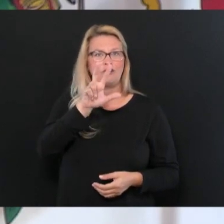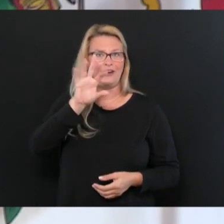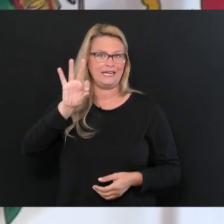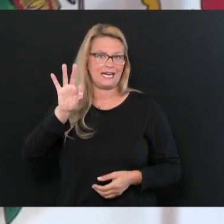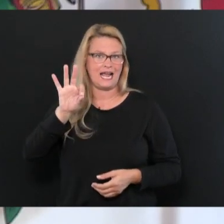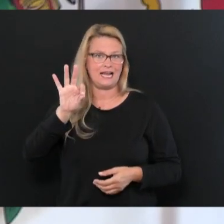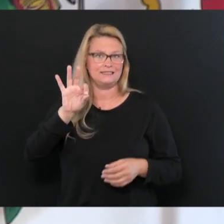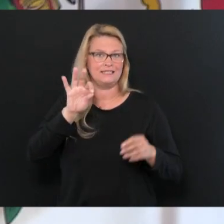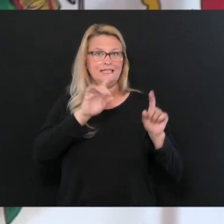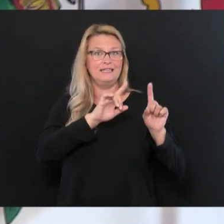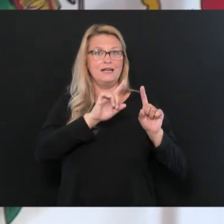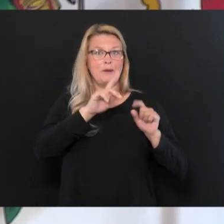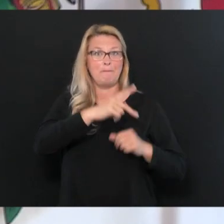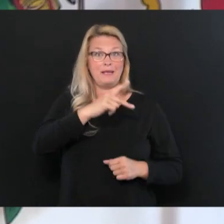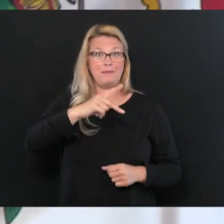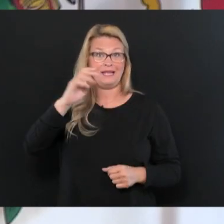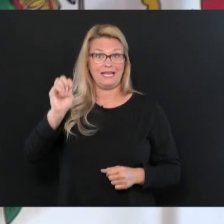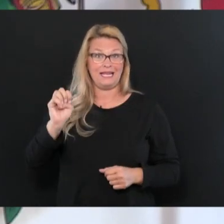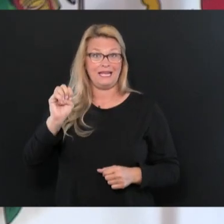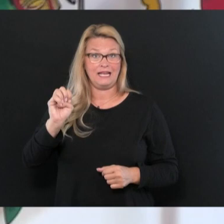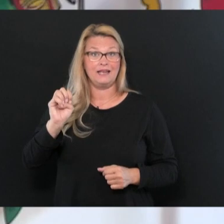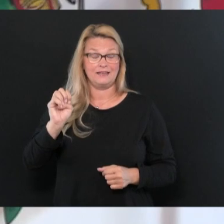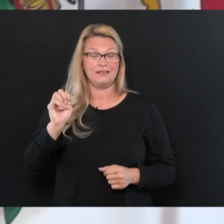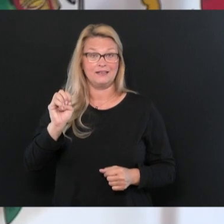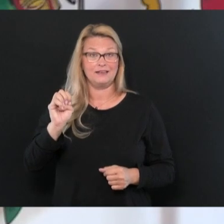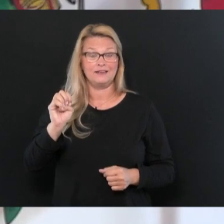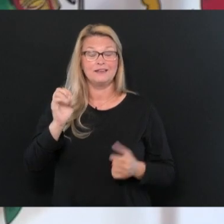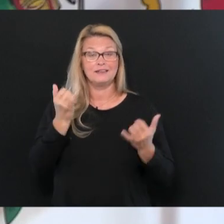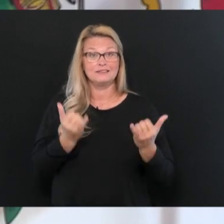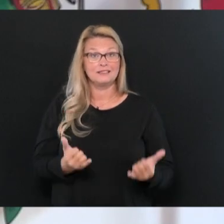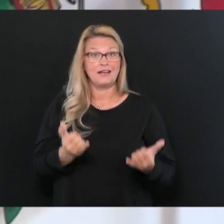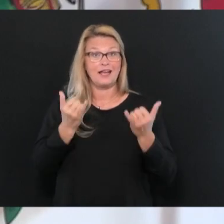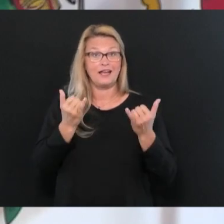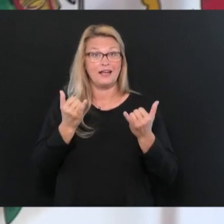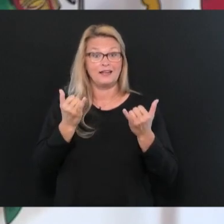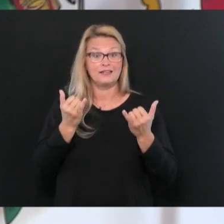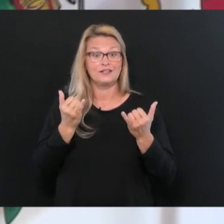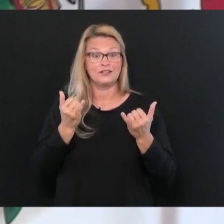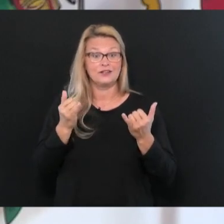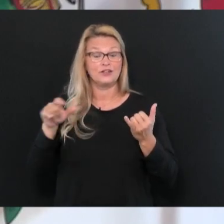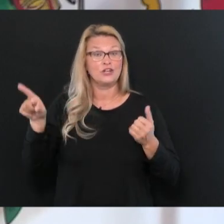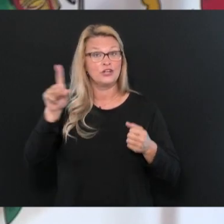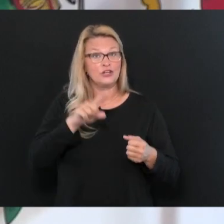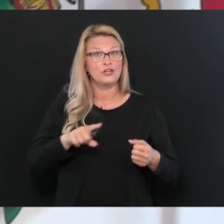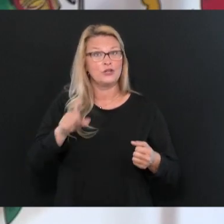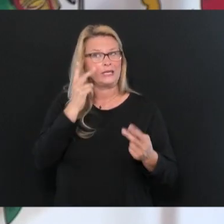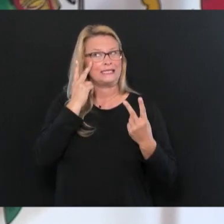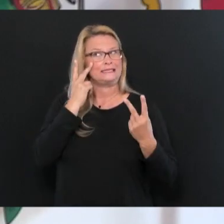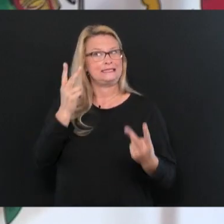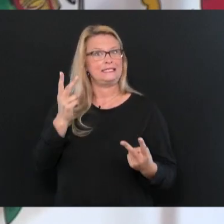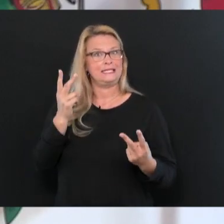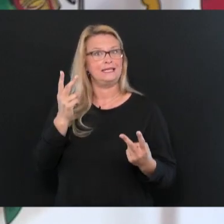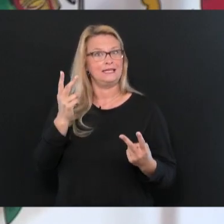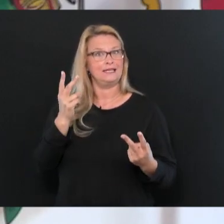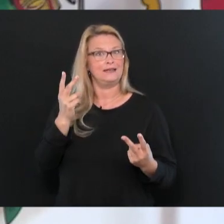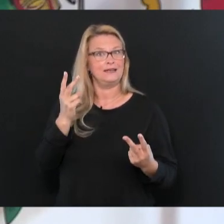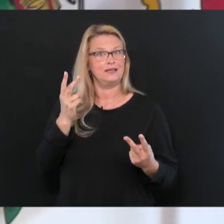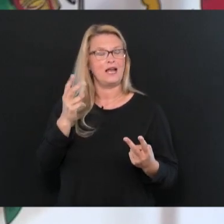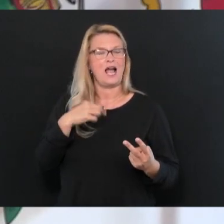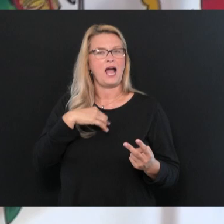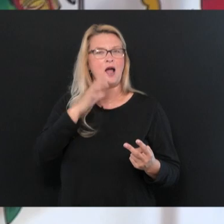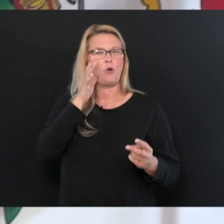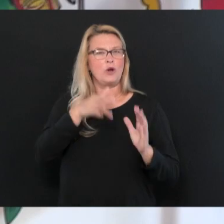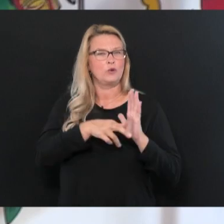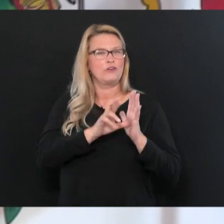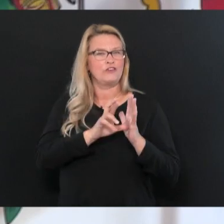220,639 pieces of PPE. Today, you can just see, and I'll review because